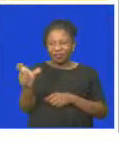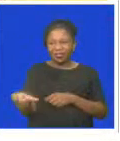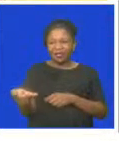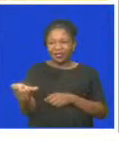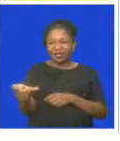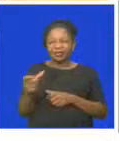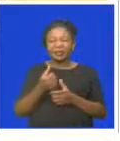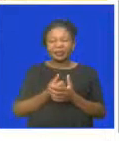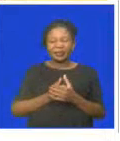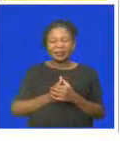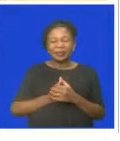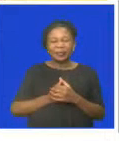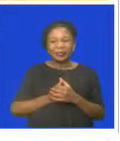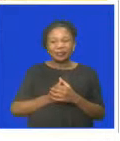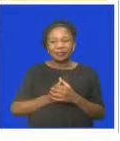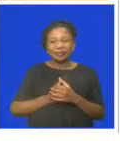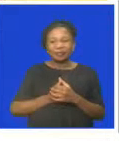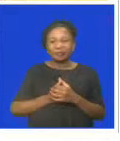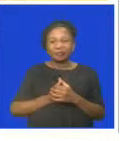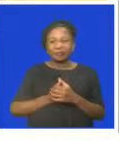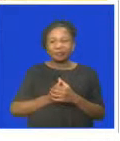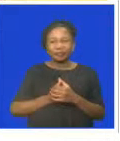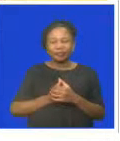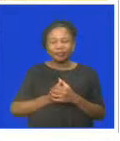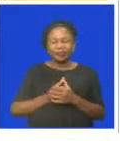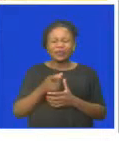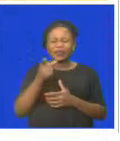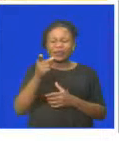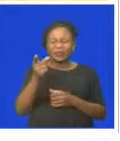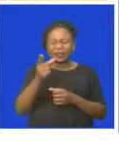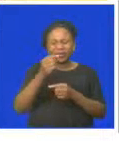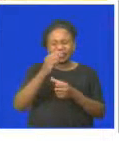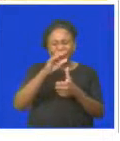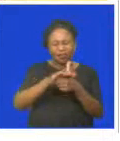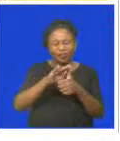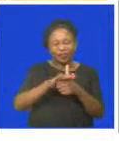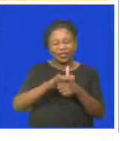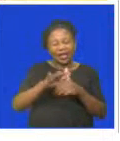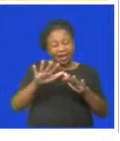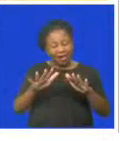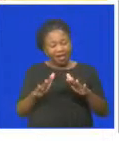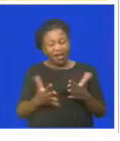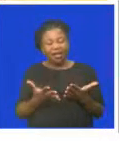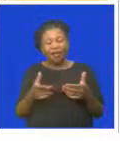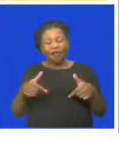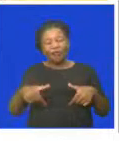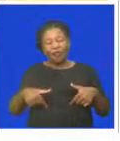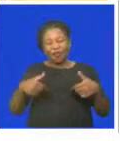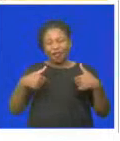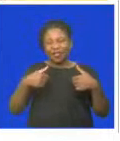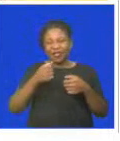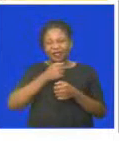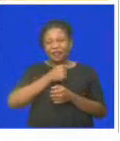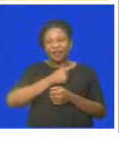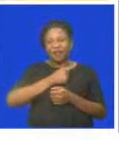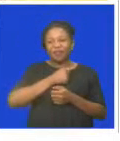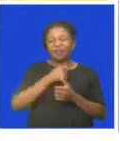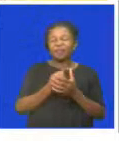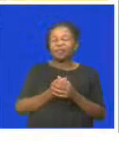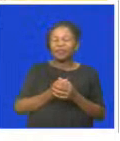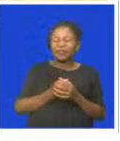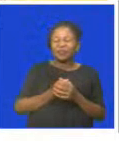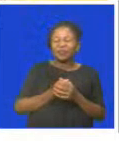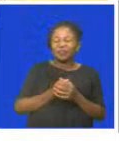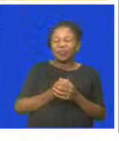A farmer. How farmers are important to us. Farmers produce good